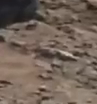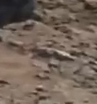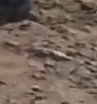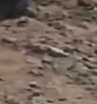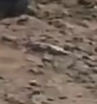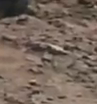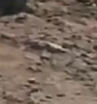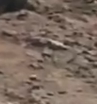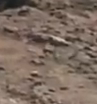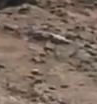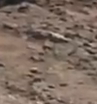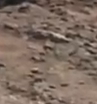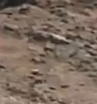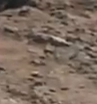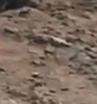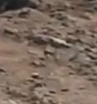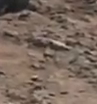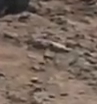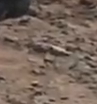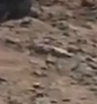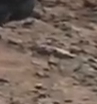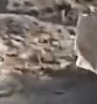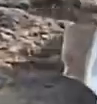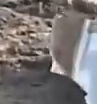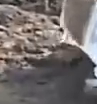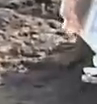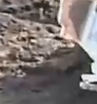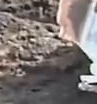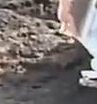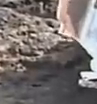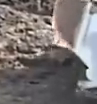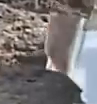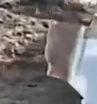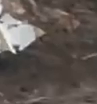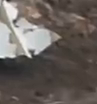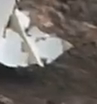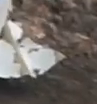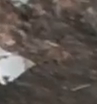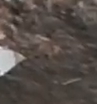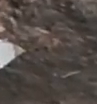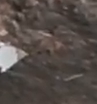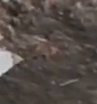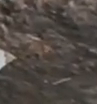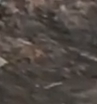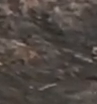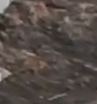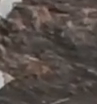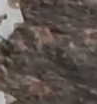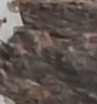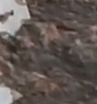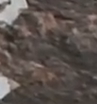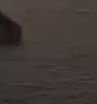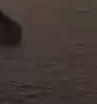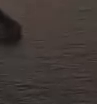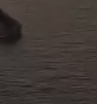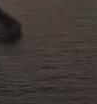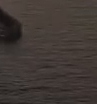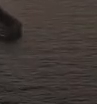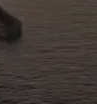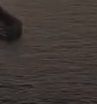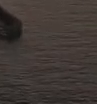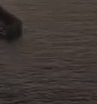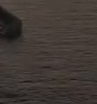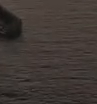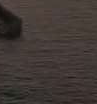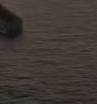And investigators complete their report into the Andrus plane crash. Ahead tonight, what it reveals about the pilot. The Bahamas